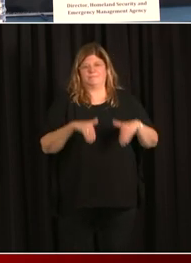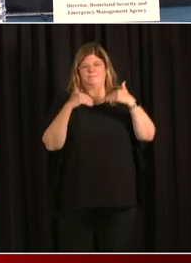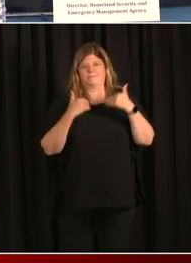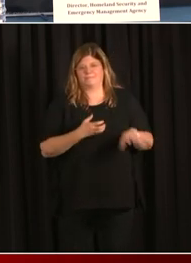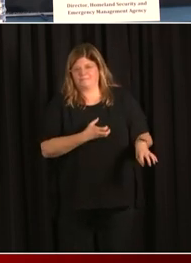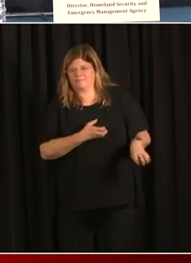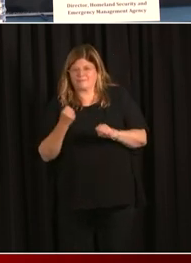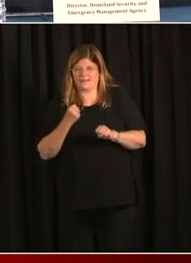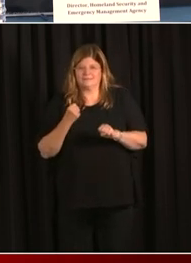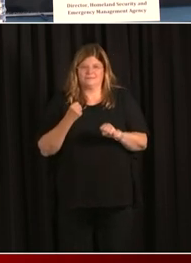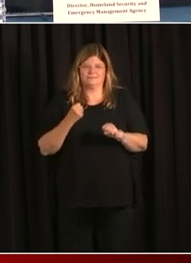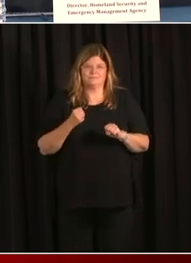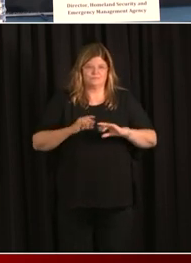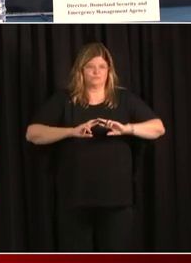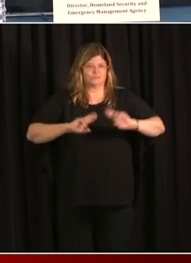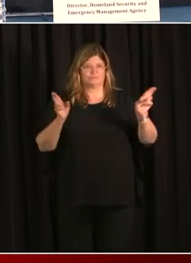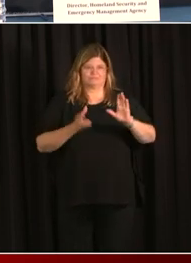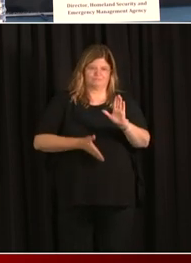of building up that